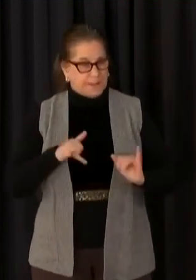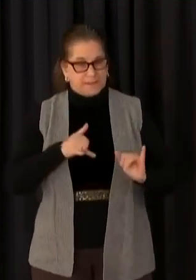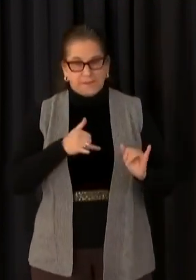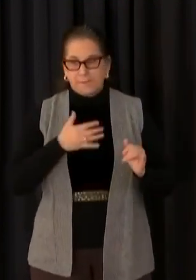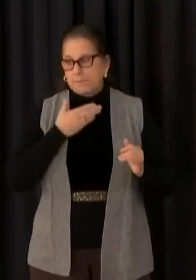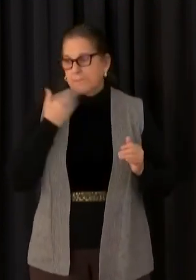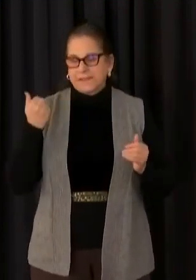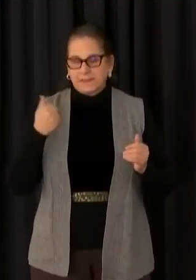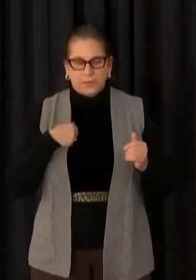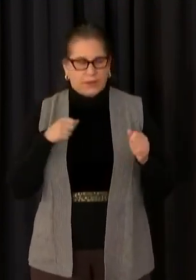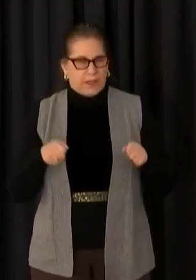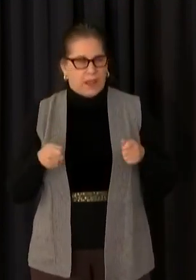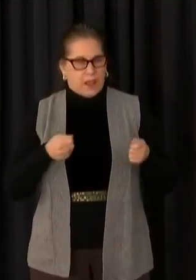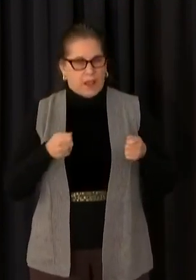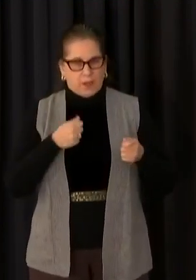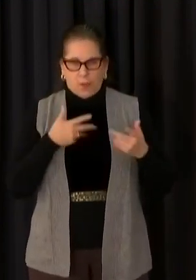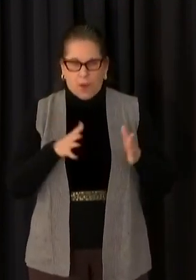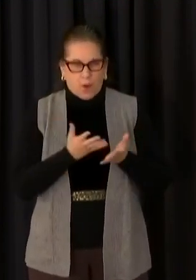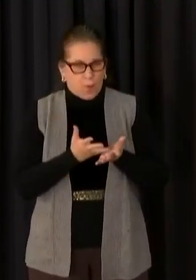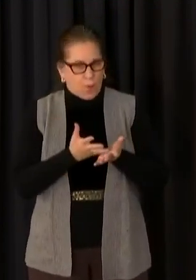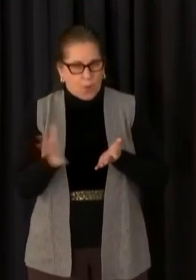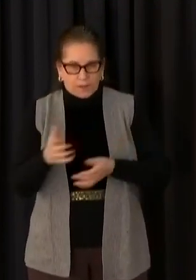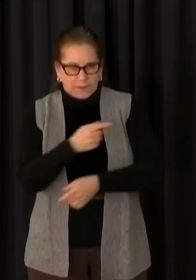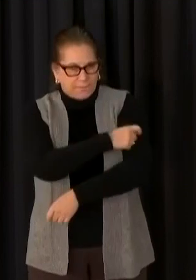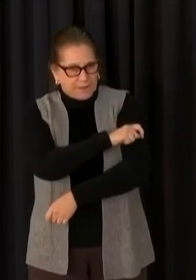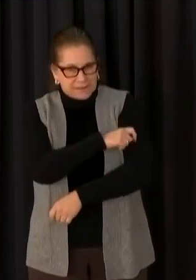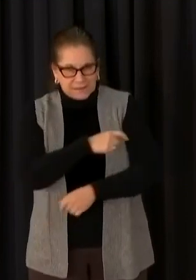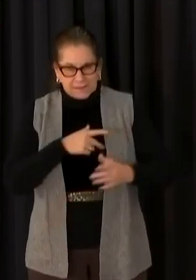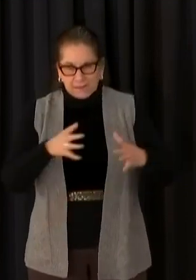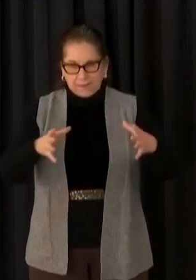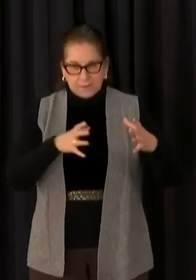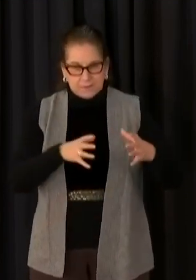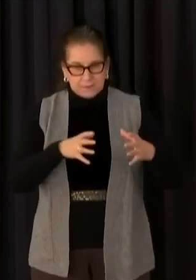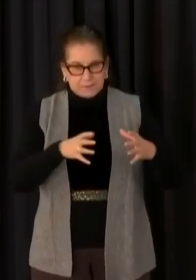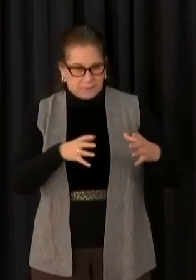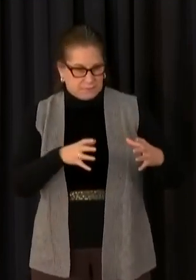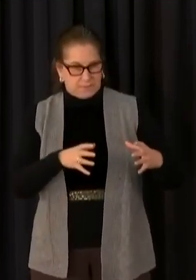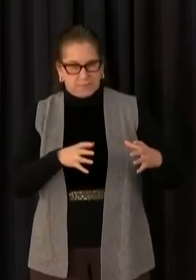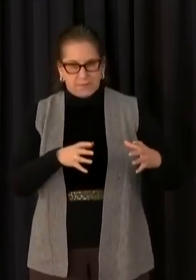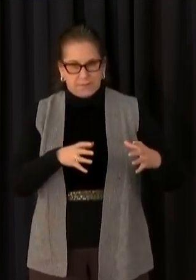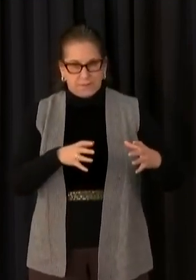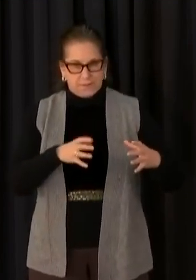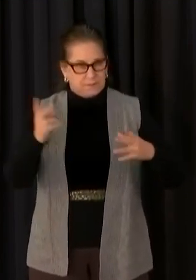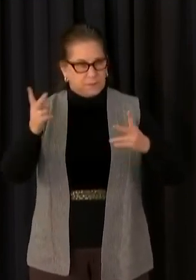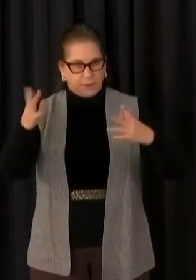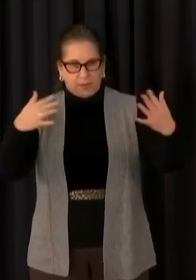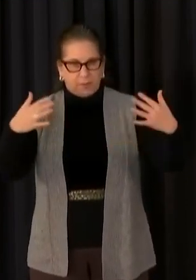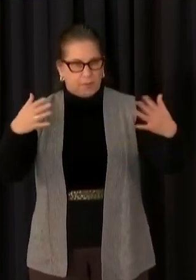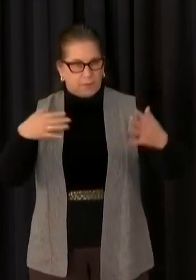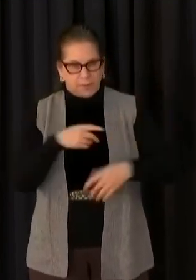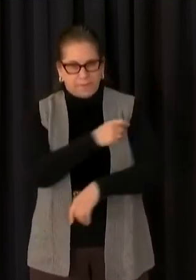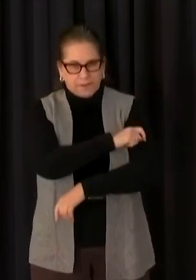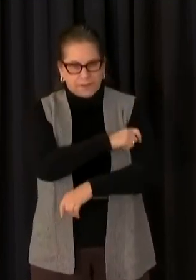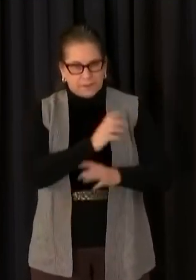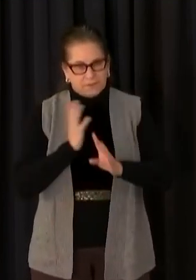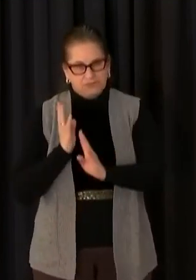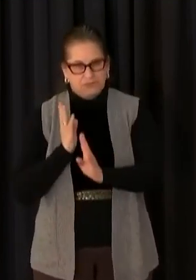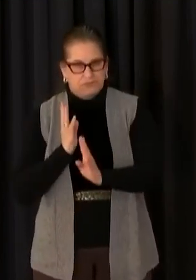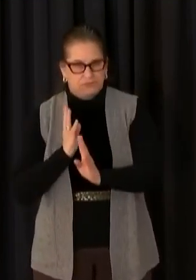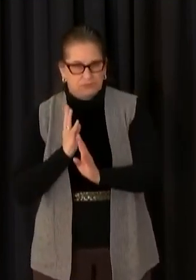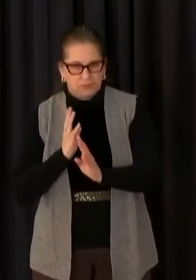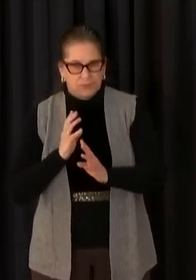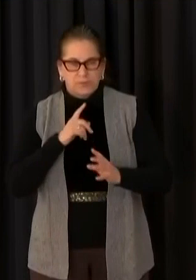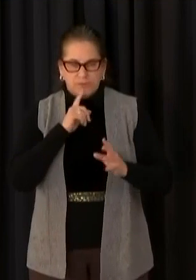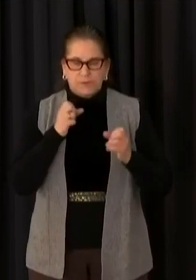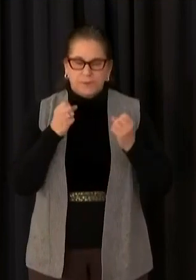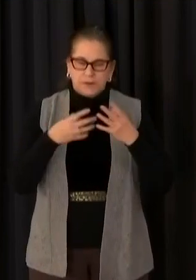waste. But for a physician who runs a house call program going to a homebound senior, we will have some challenges. One